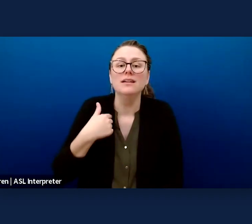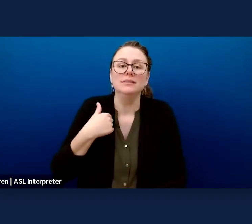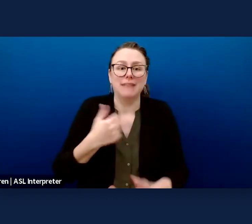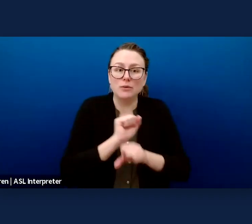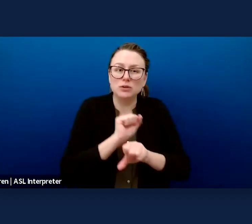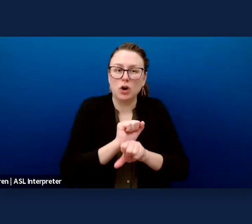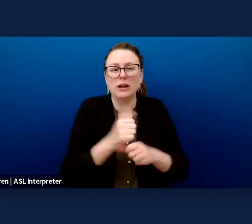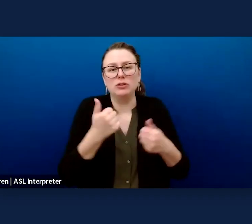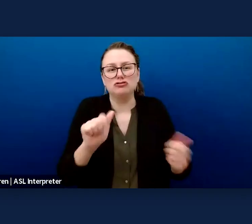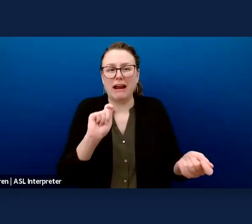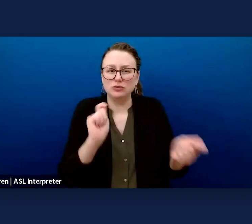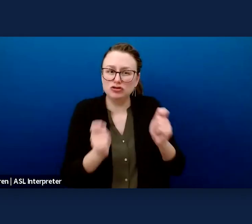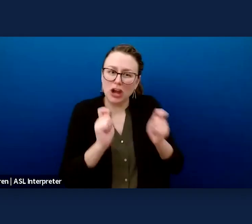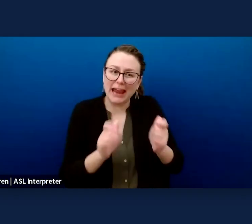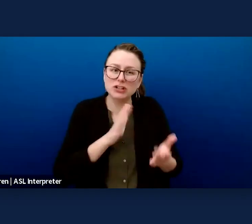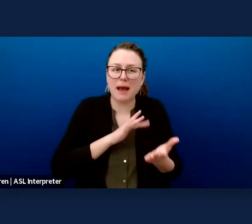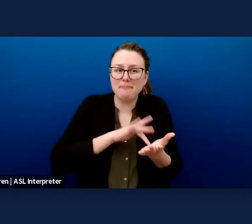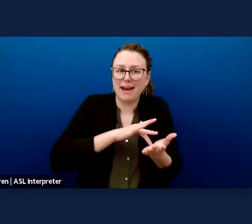changing up some of the meds, and